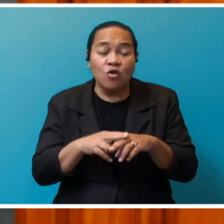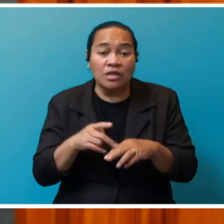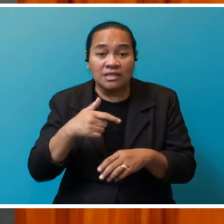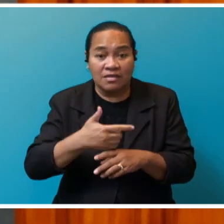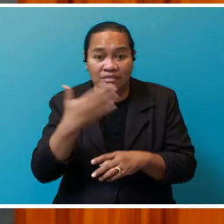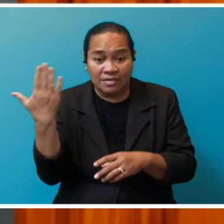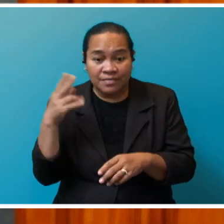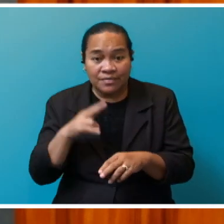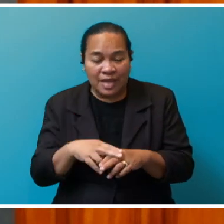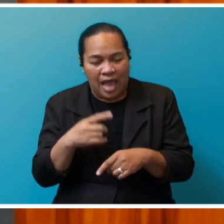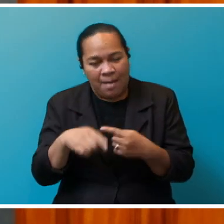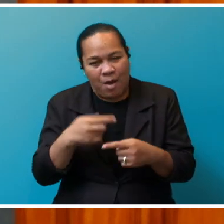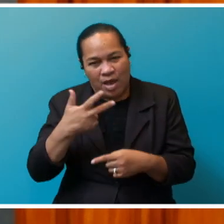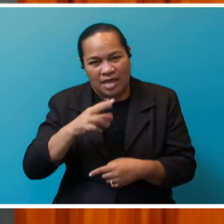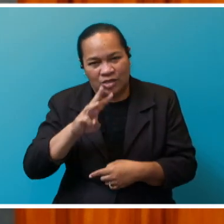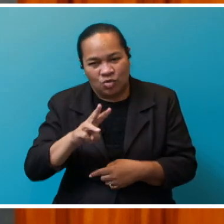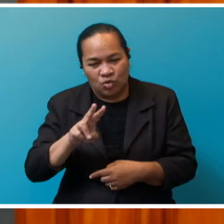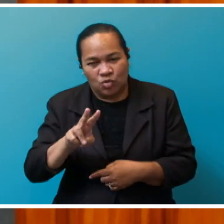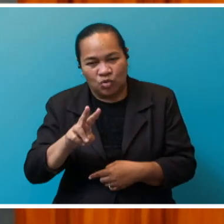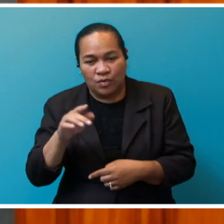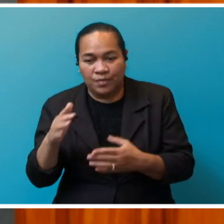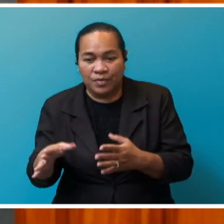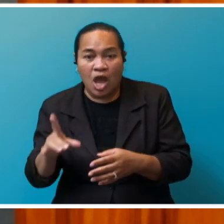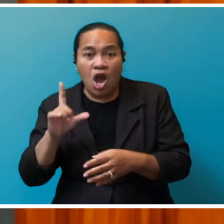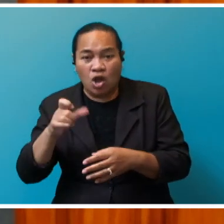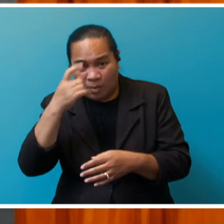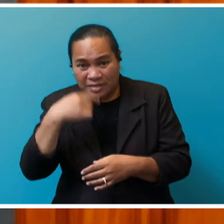82. Corpus Christi Teachers College,